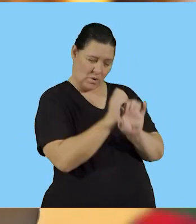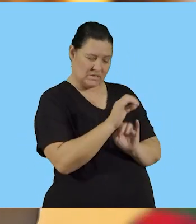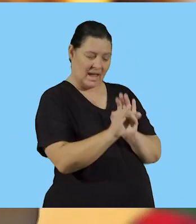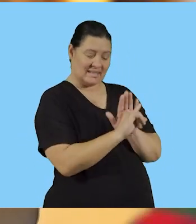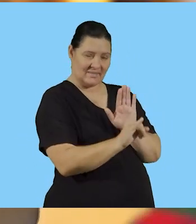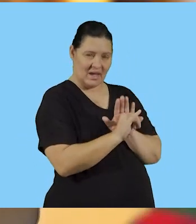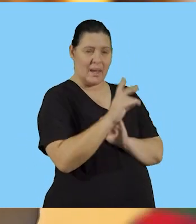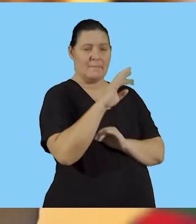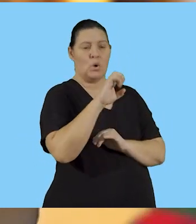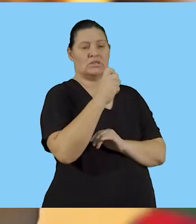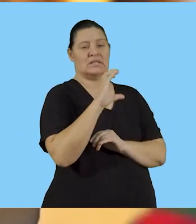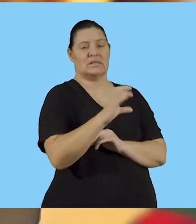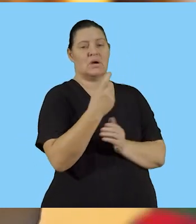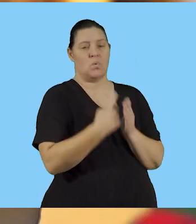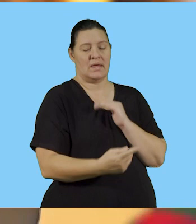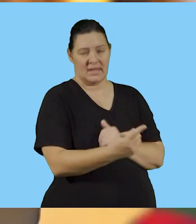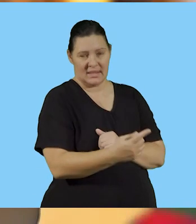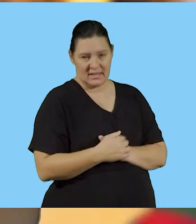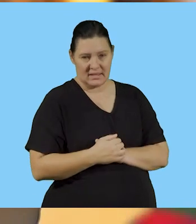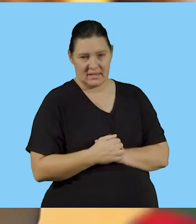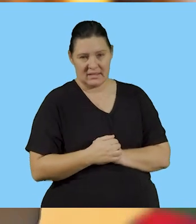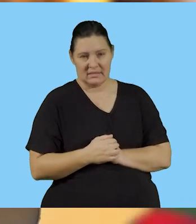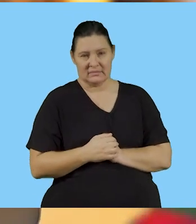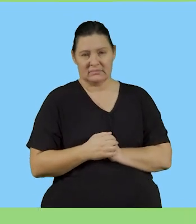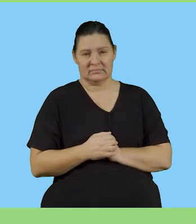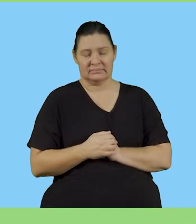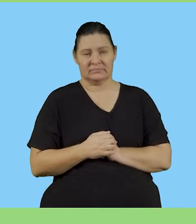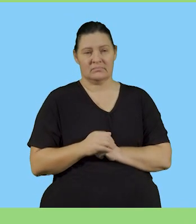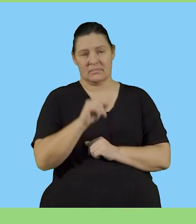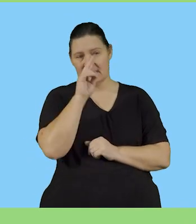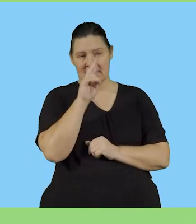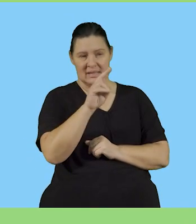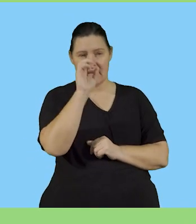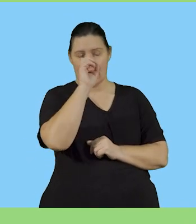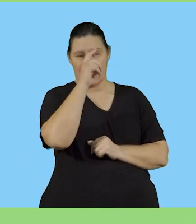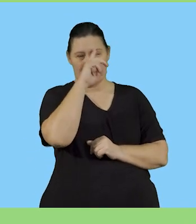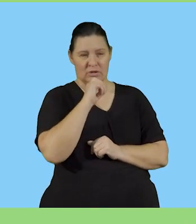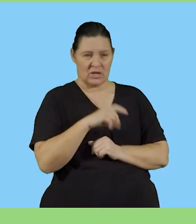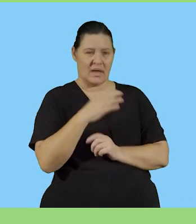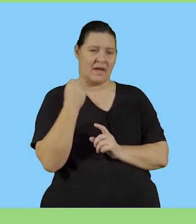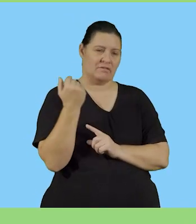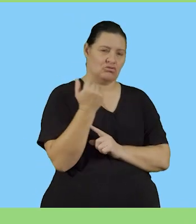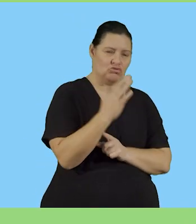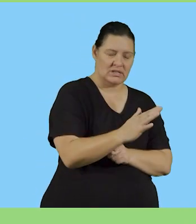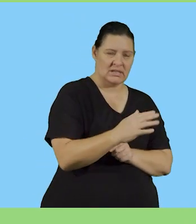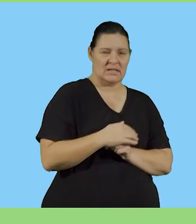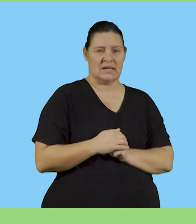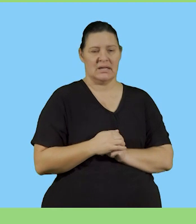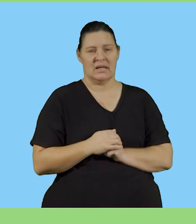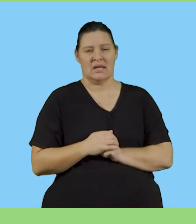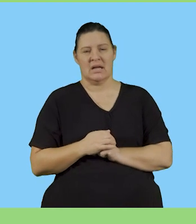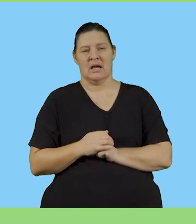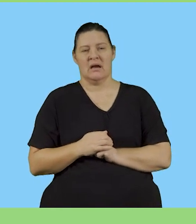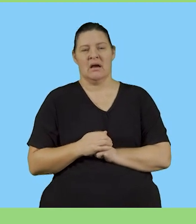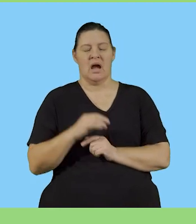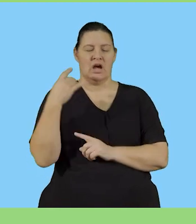to identify the biotic factors. So the first thing that you can see in that picture is we have a tree here, we